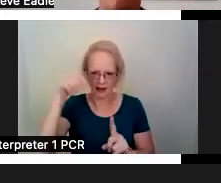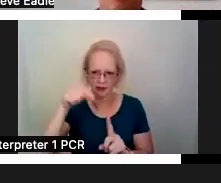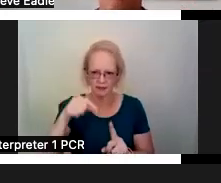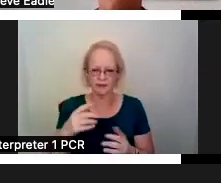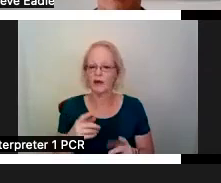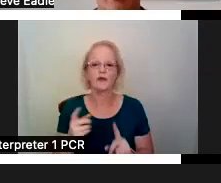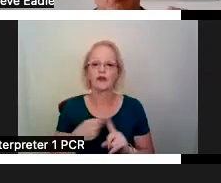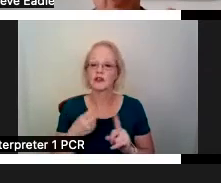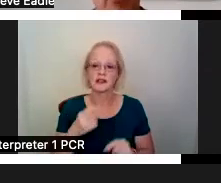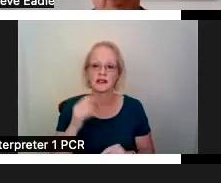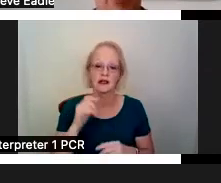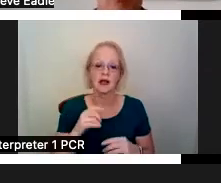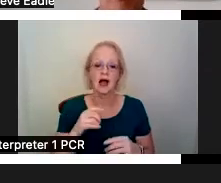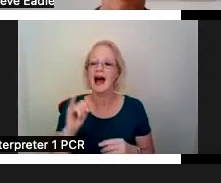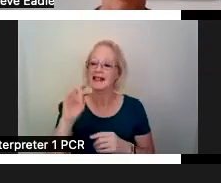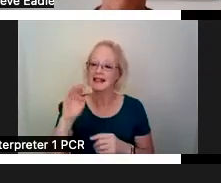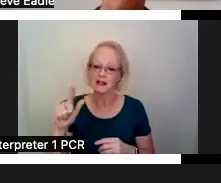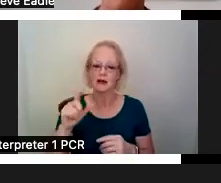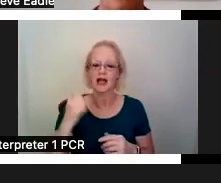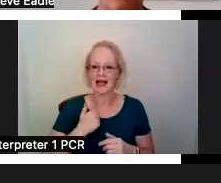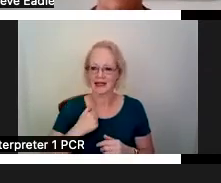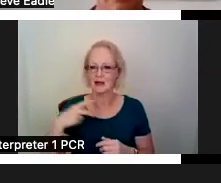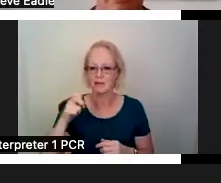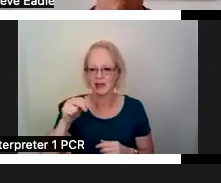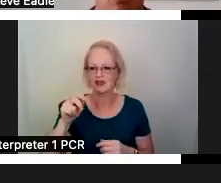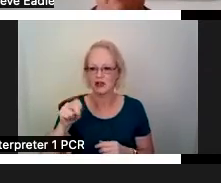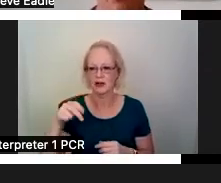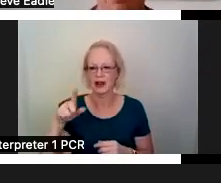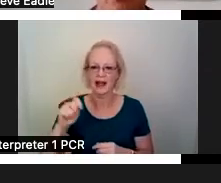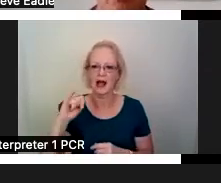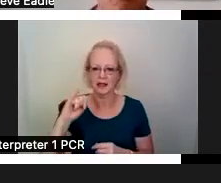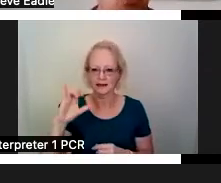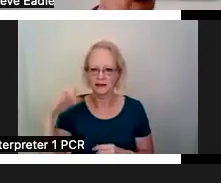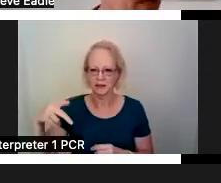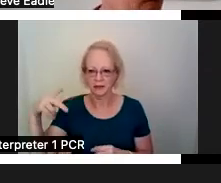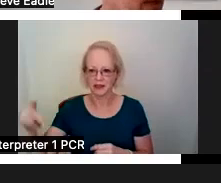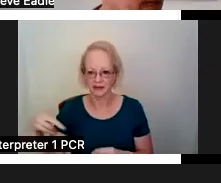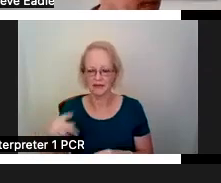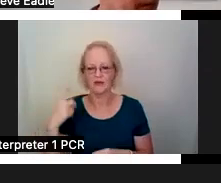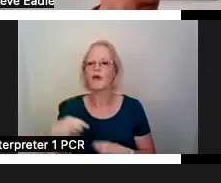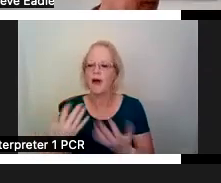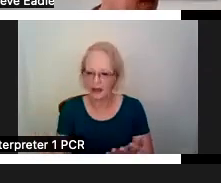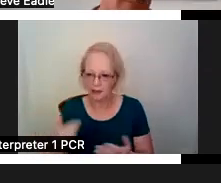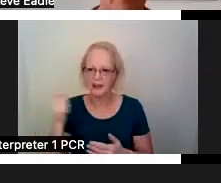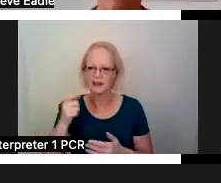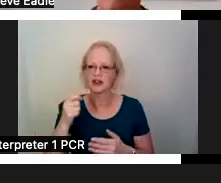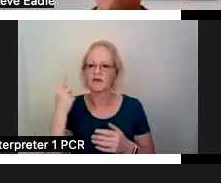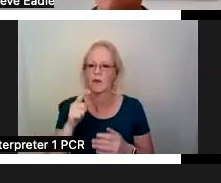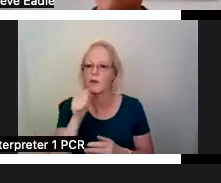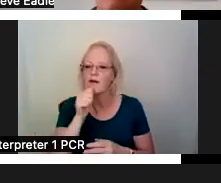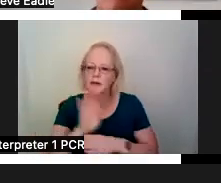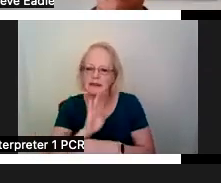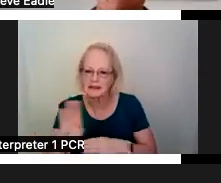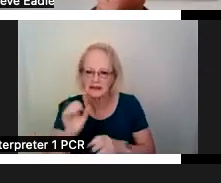Canadian Pension Plan, and we're here to provide reliable lifetime pensions for Canadian private sector employees. Can I get the next slide,